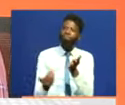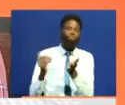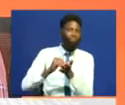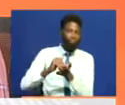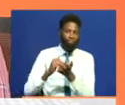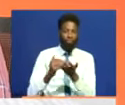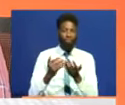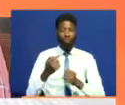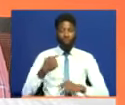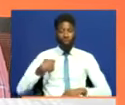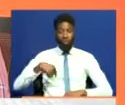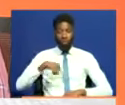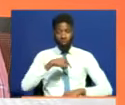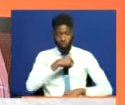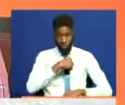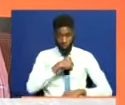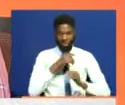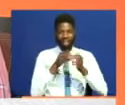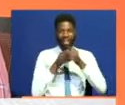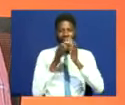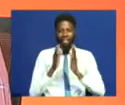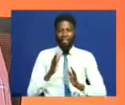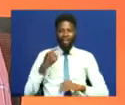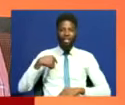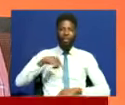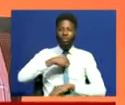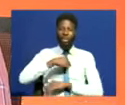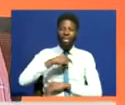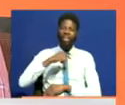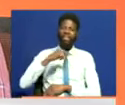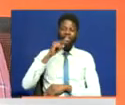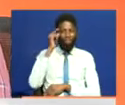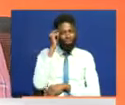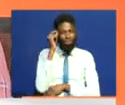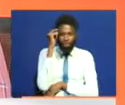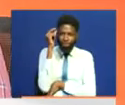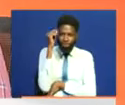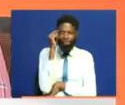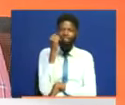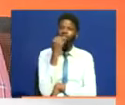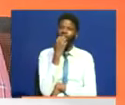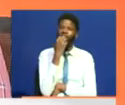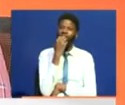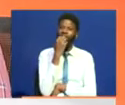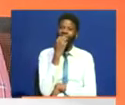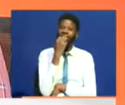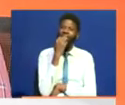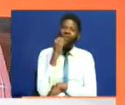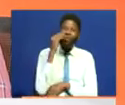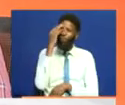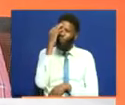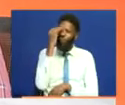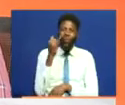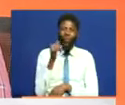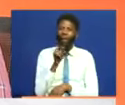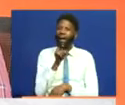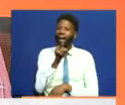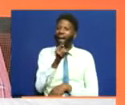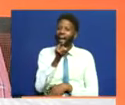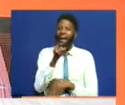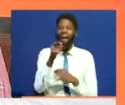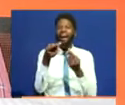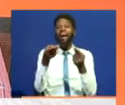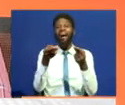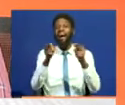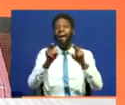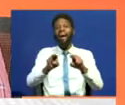we go back and then start asking, what is the root cause? A step backwards and asking, why are we having these cases